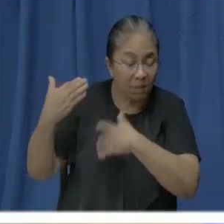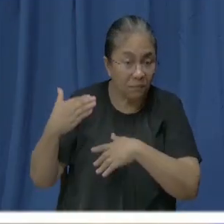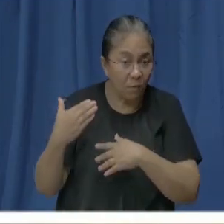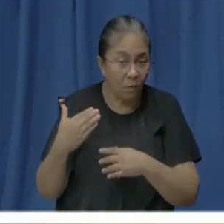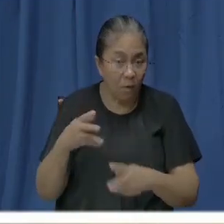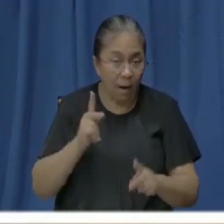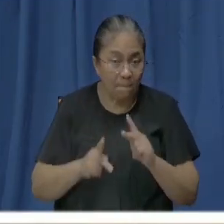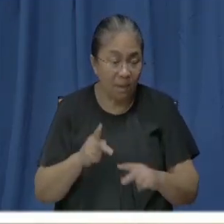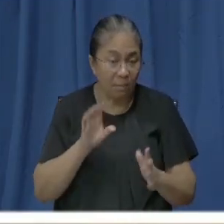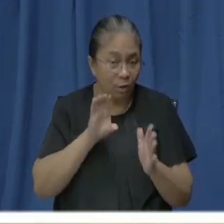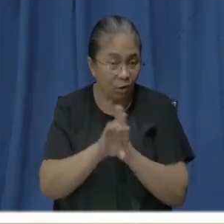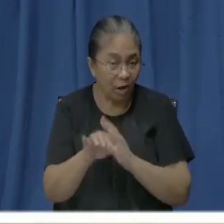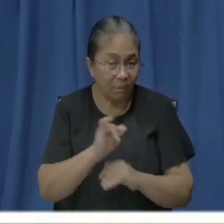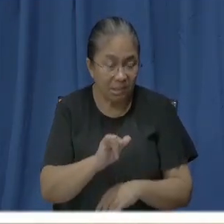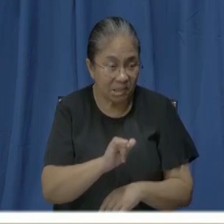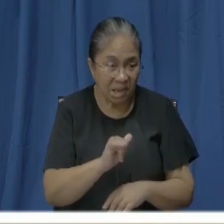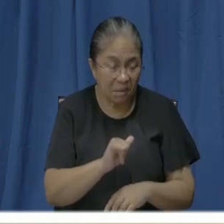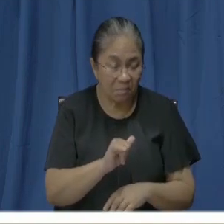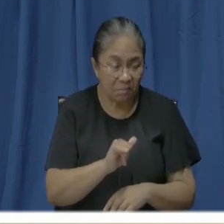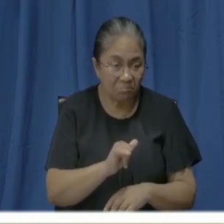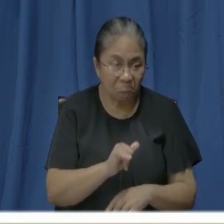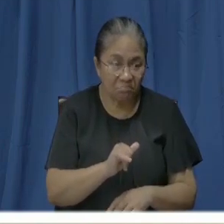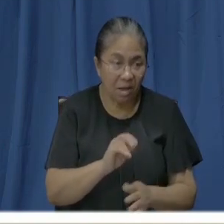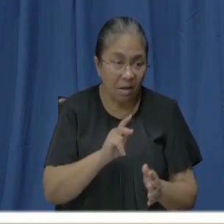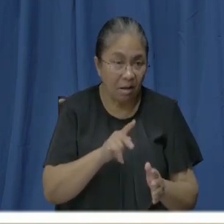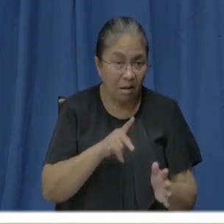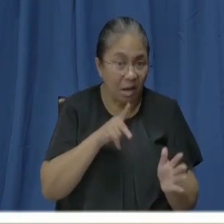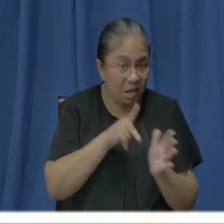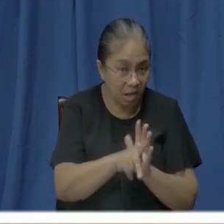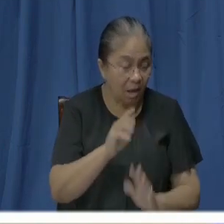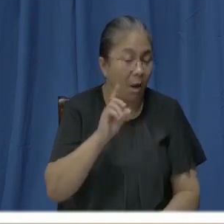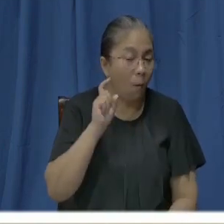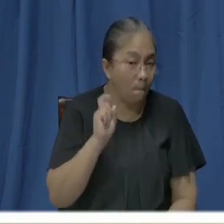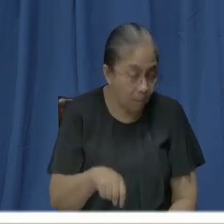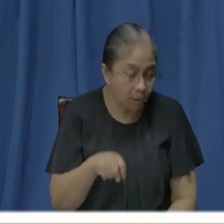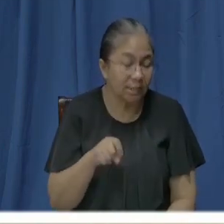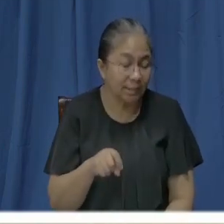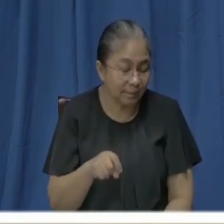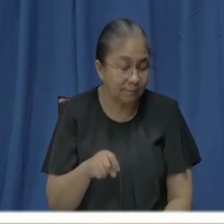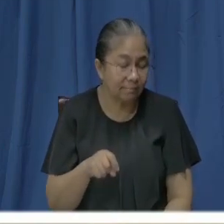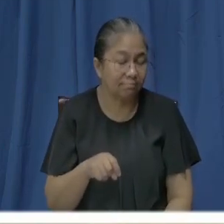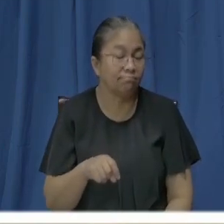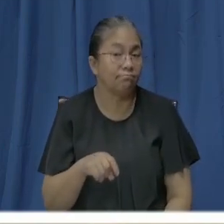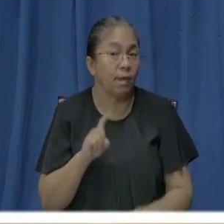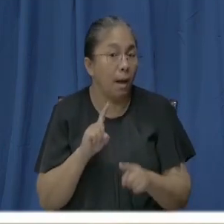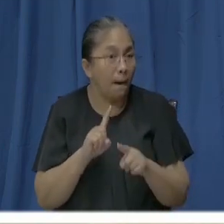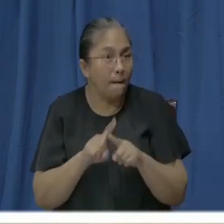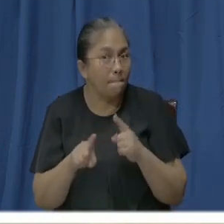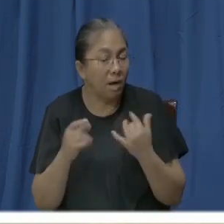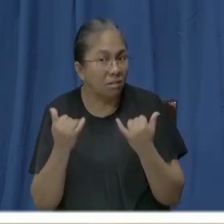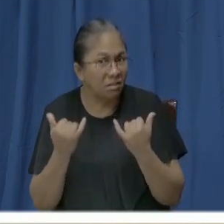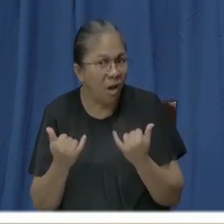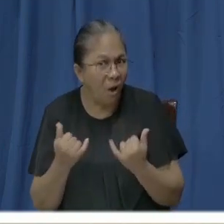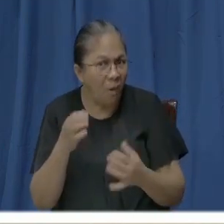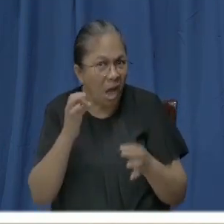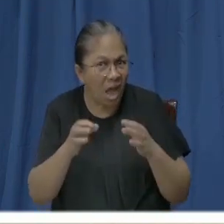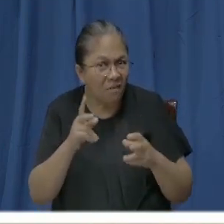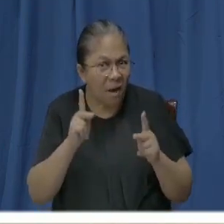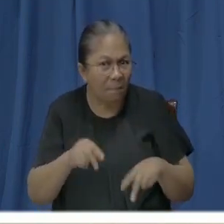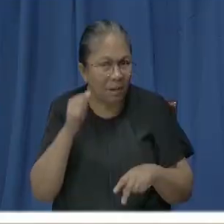Now, if adultery was a capital crime in Trinidad and Tobago